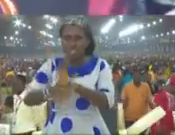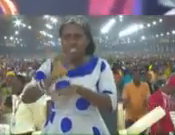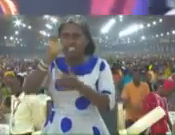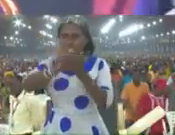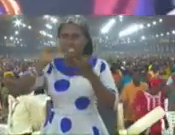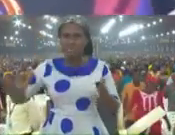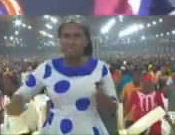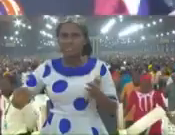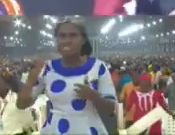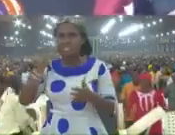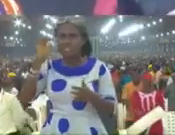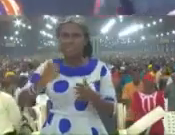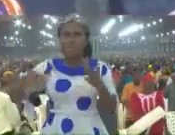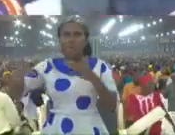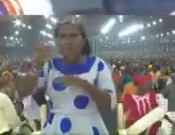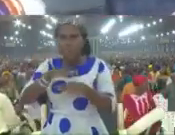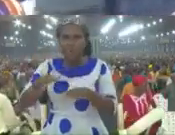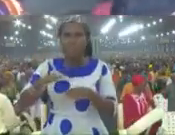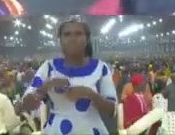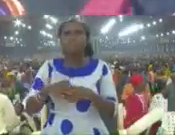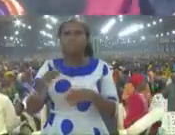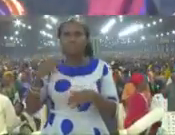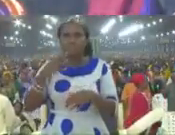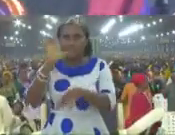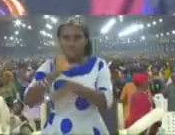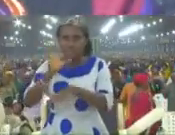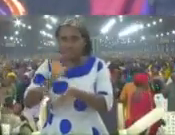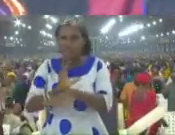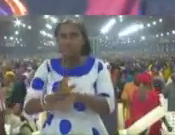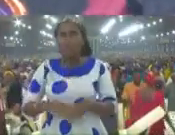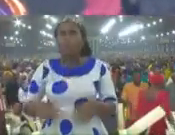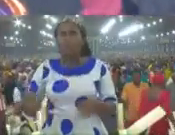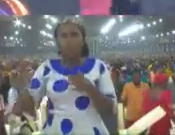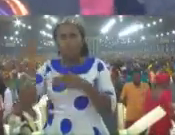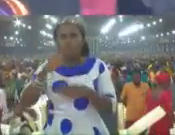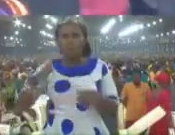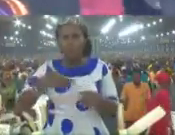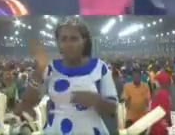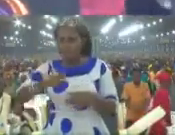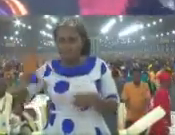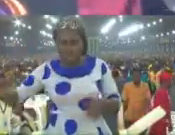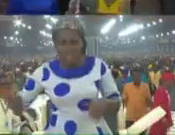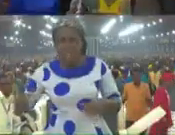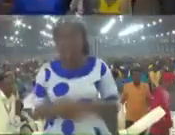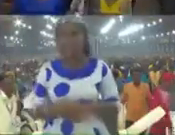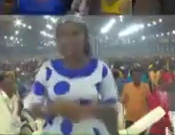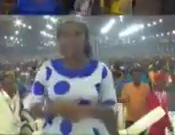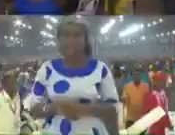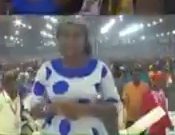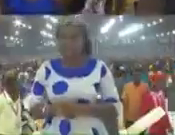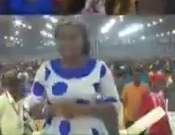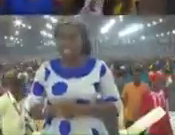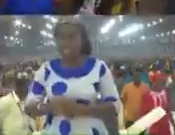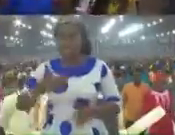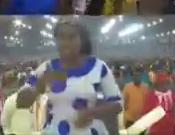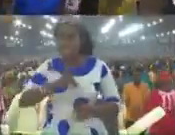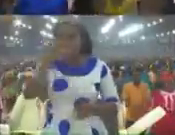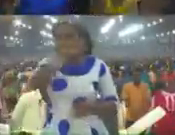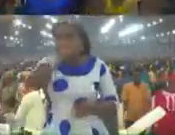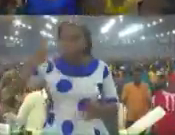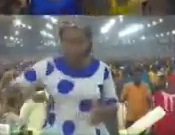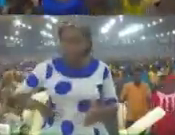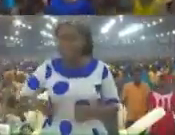my marriage. Lord, leave the siege. Leave the siege over my children. Please, Lord,